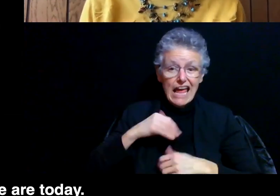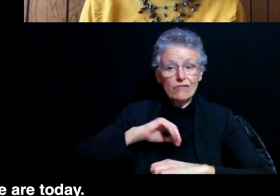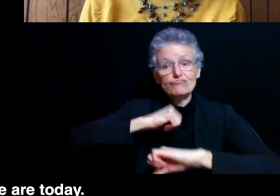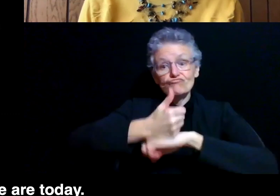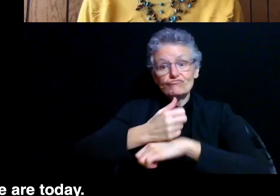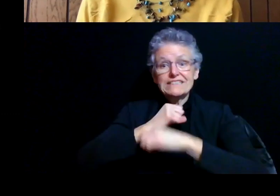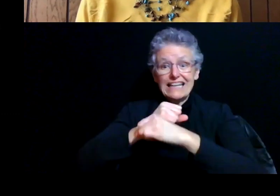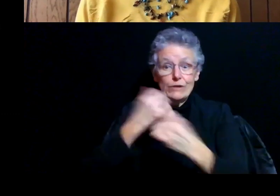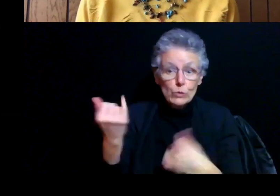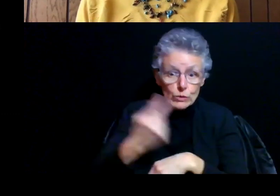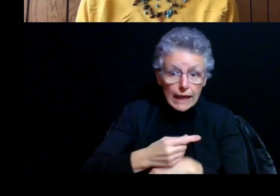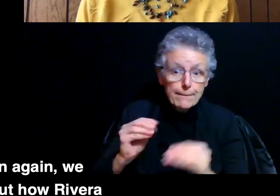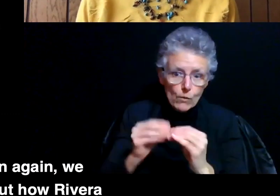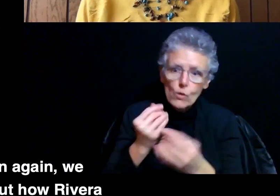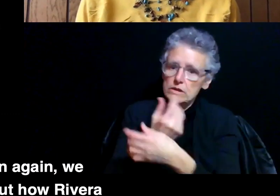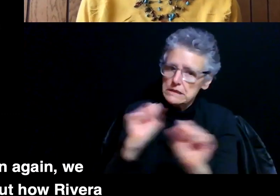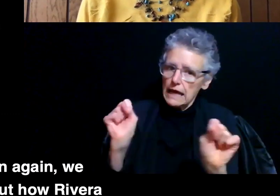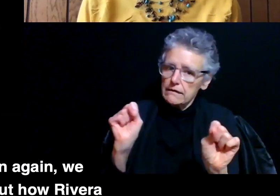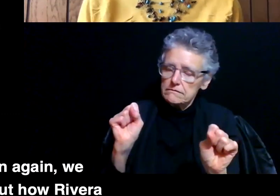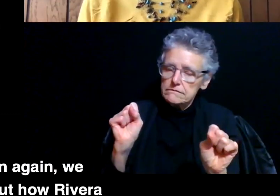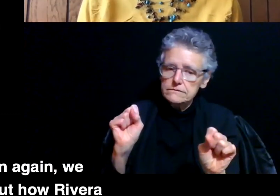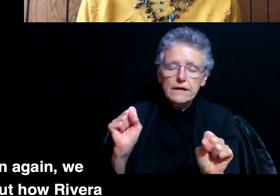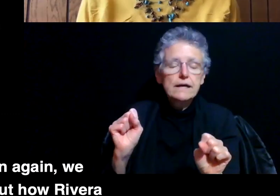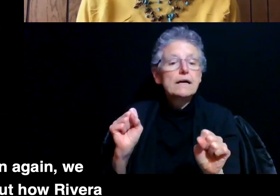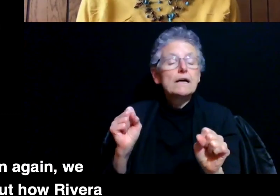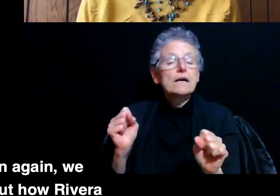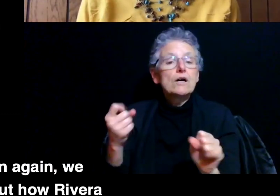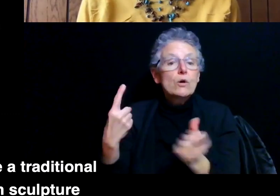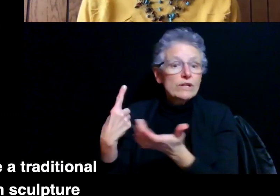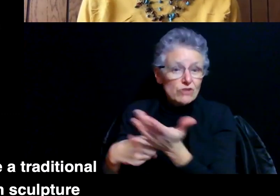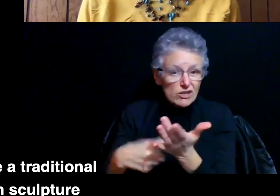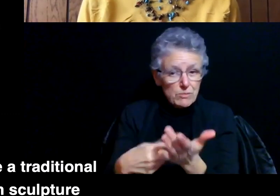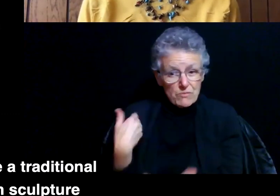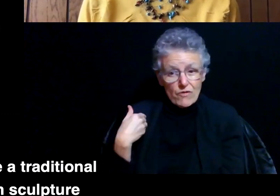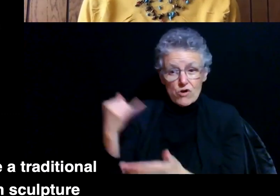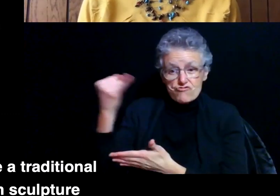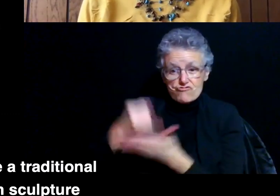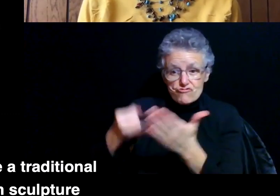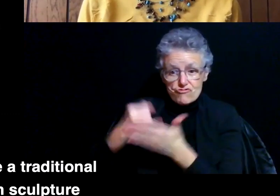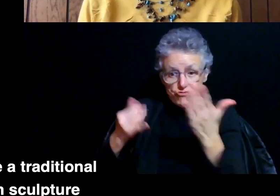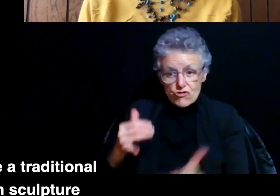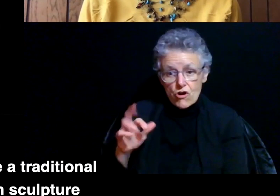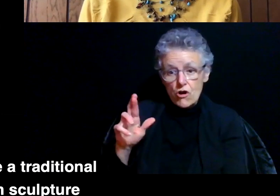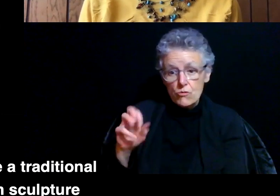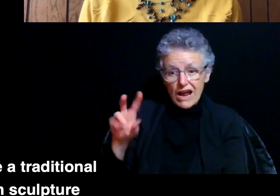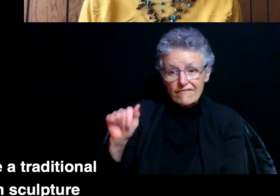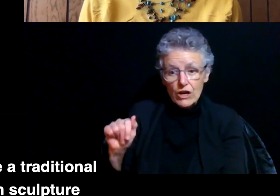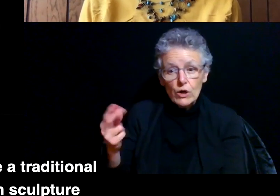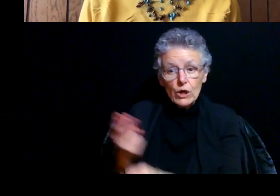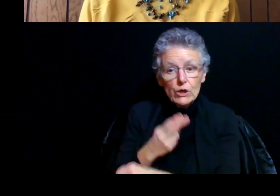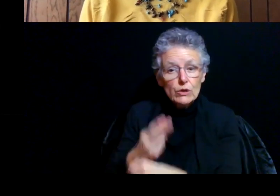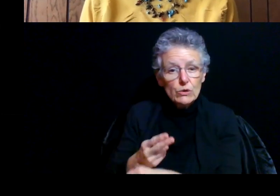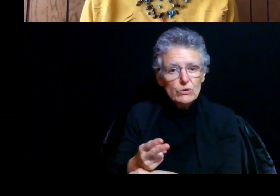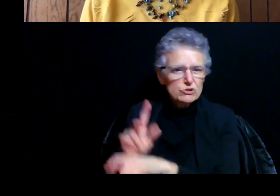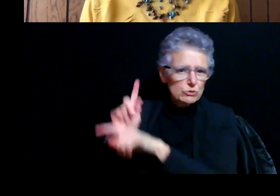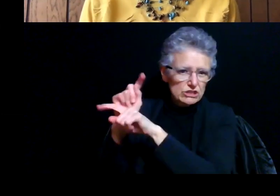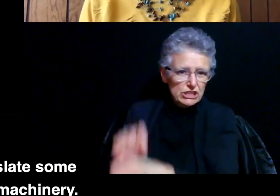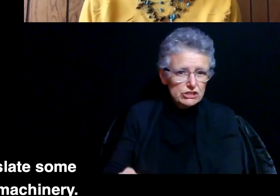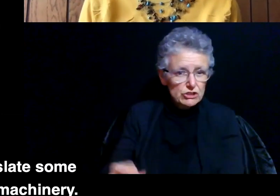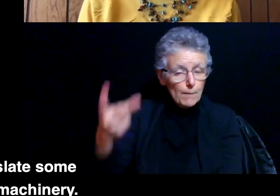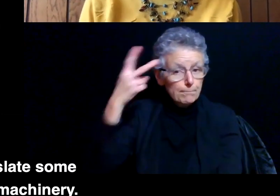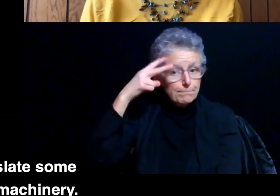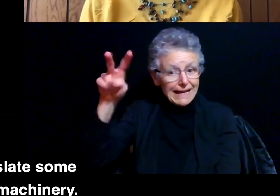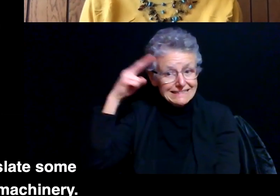are today. And then again, we talked about how Rivera would use a traditional Mexican sculpture